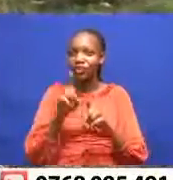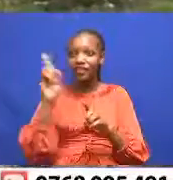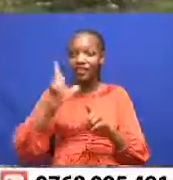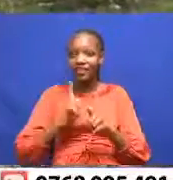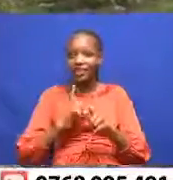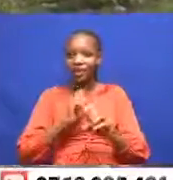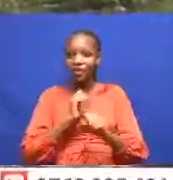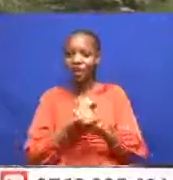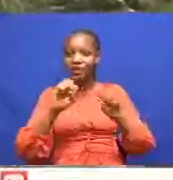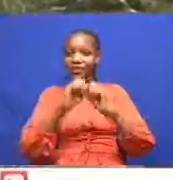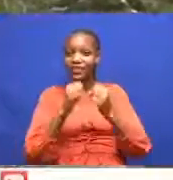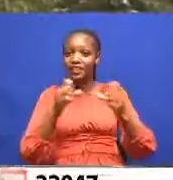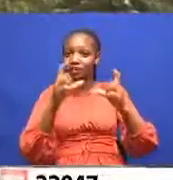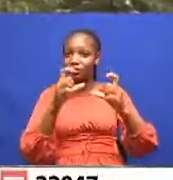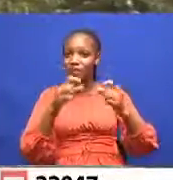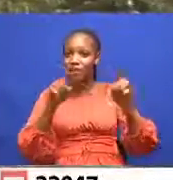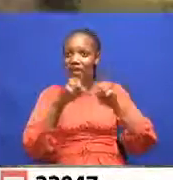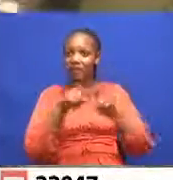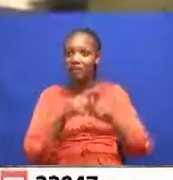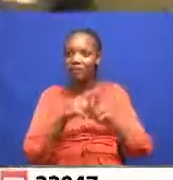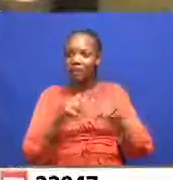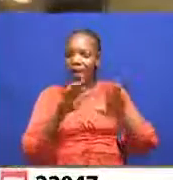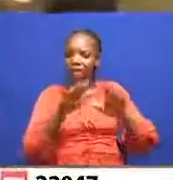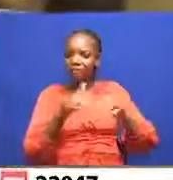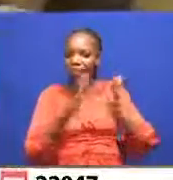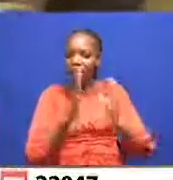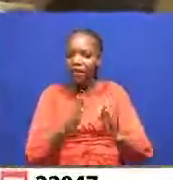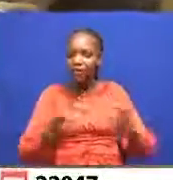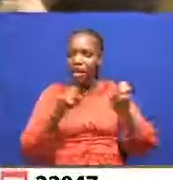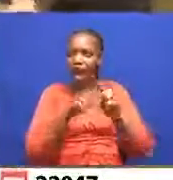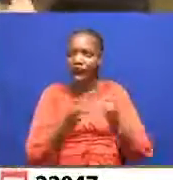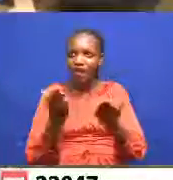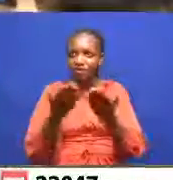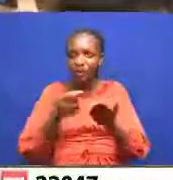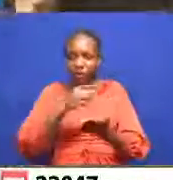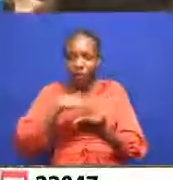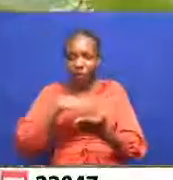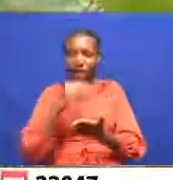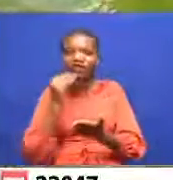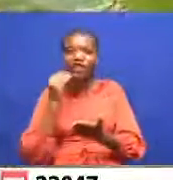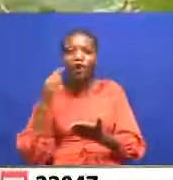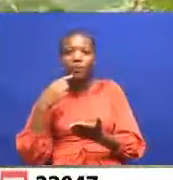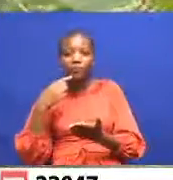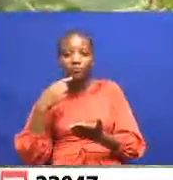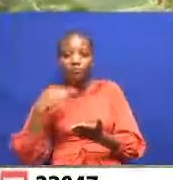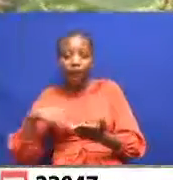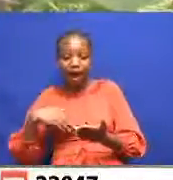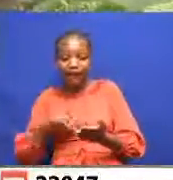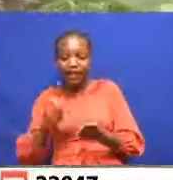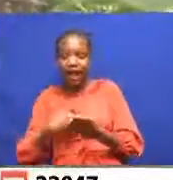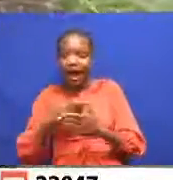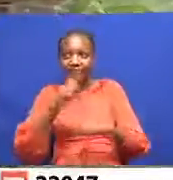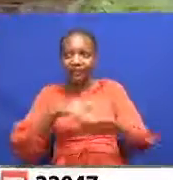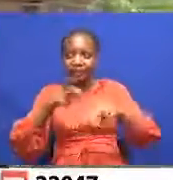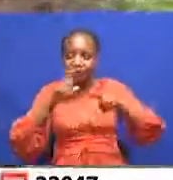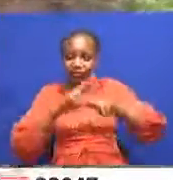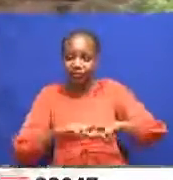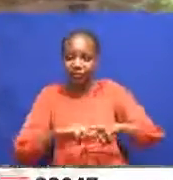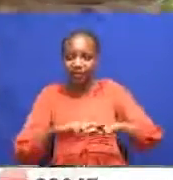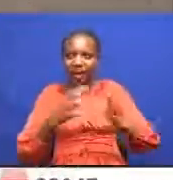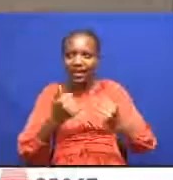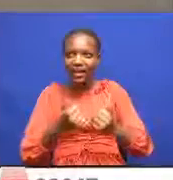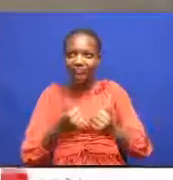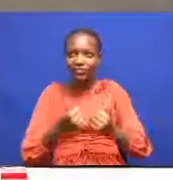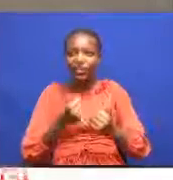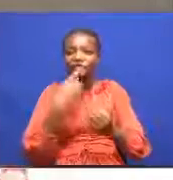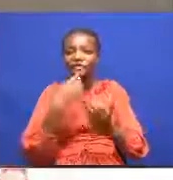and a small-scale farmer welcomes us into her house, and as soon as we are settled, she enlightens us on